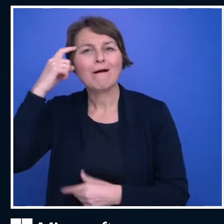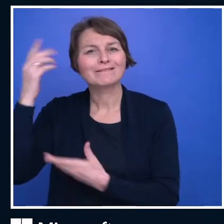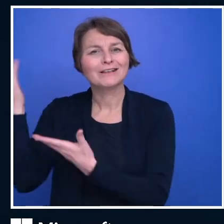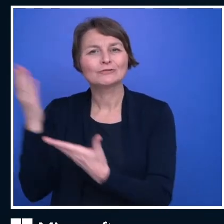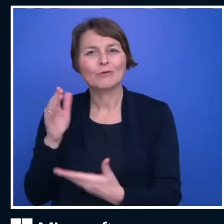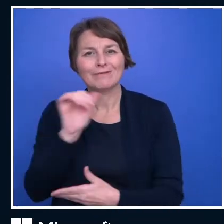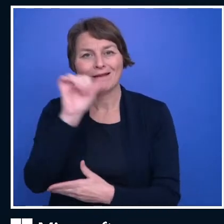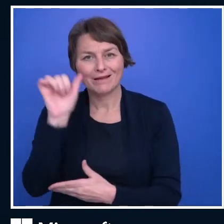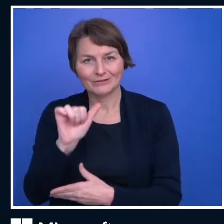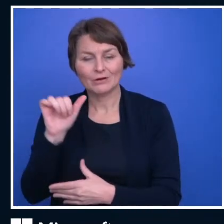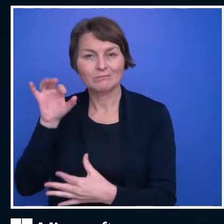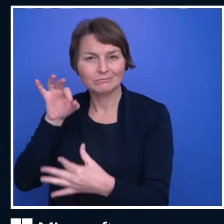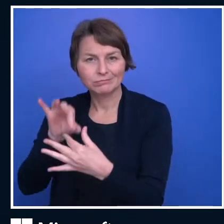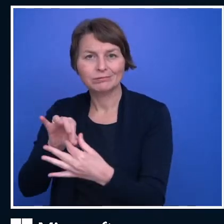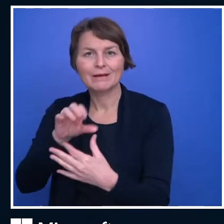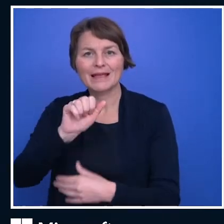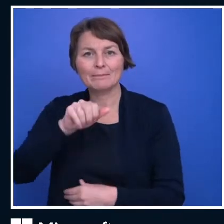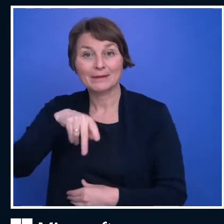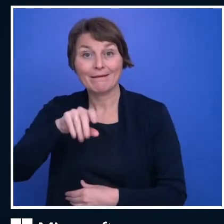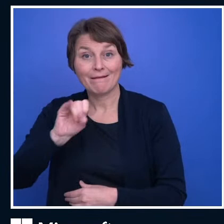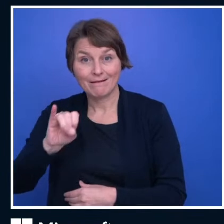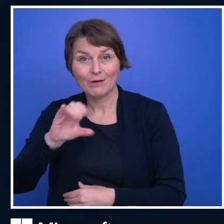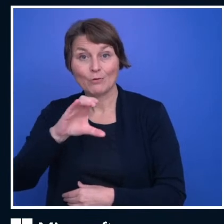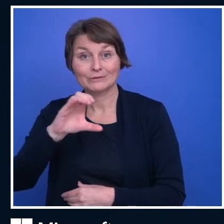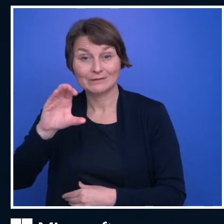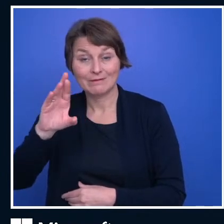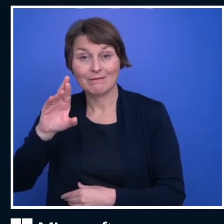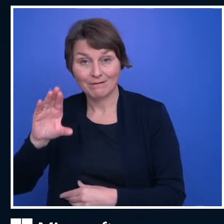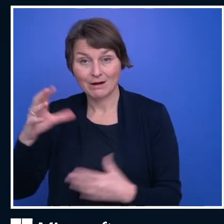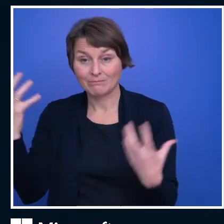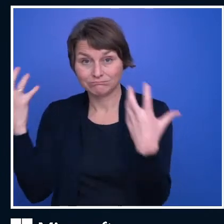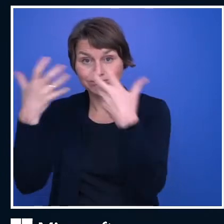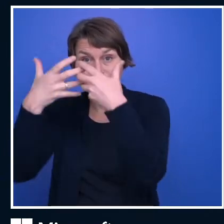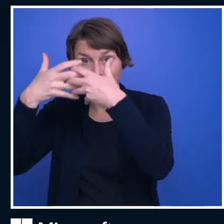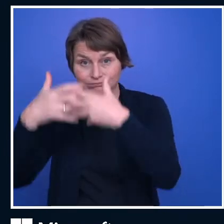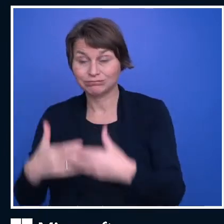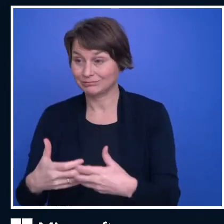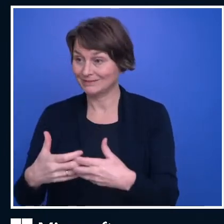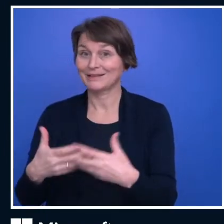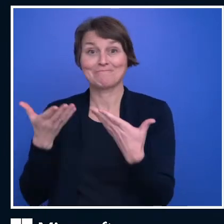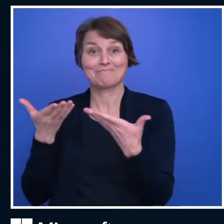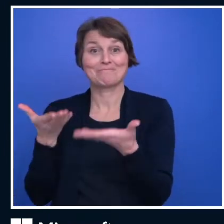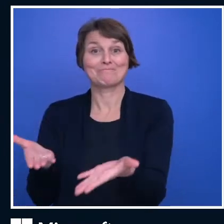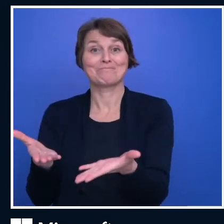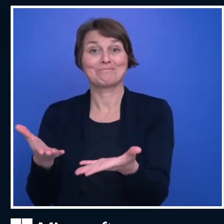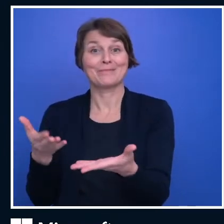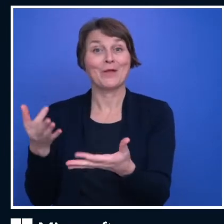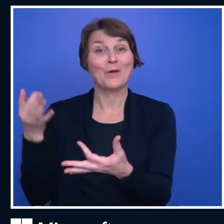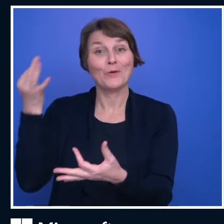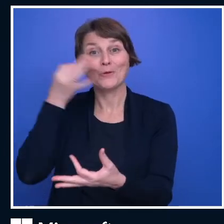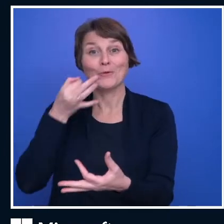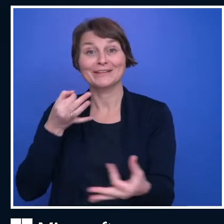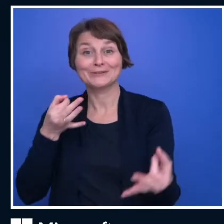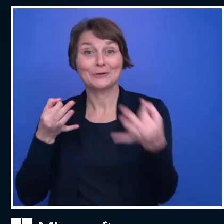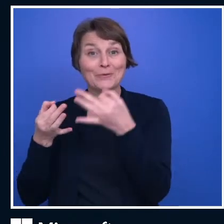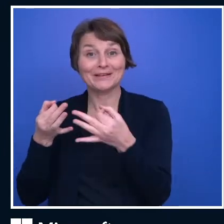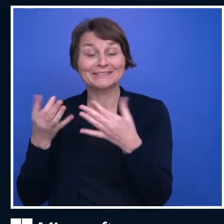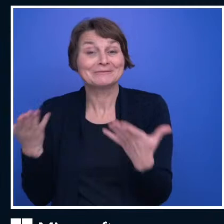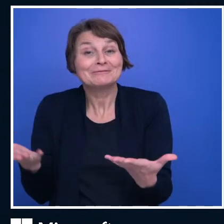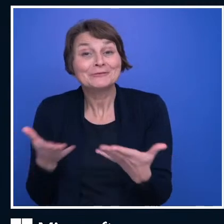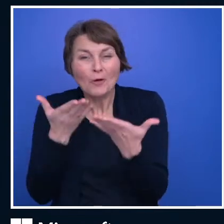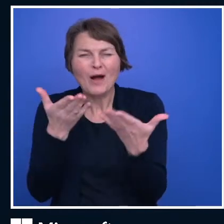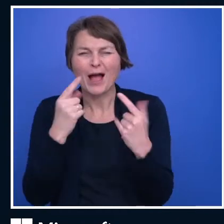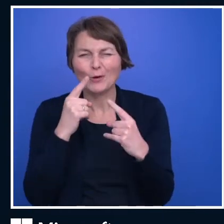well, a bit of data science code added with it, and I got my quiz. So I'm going to explain how the code works and how